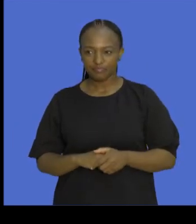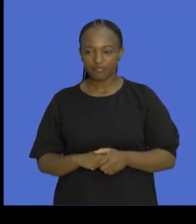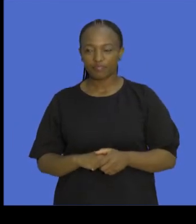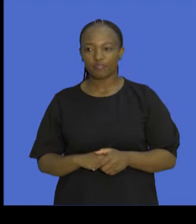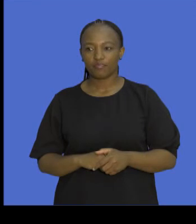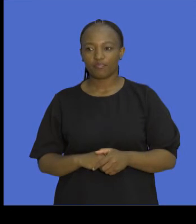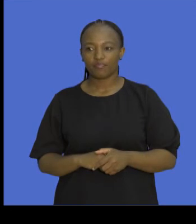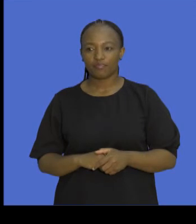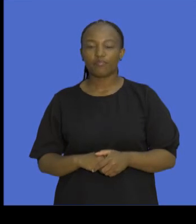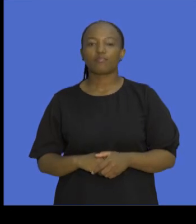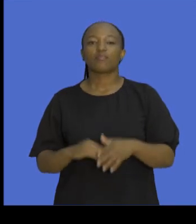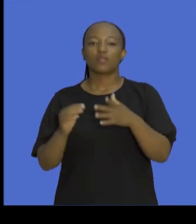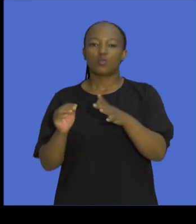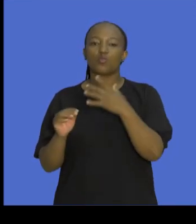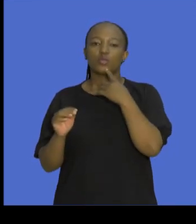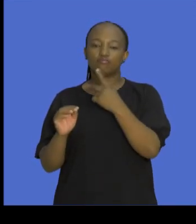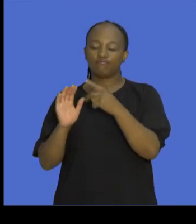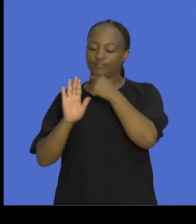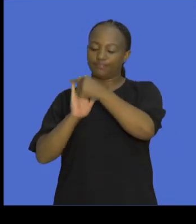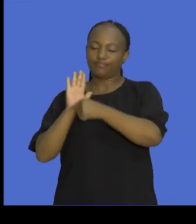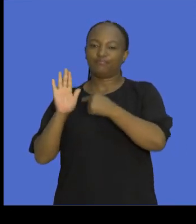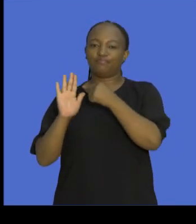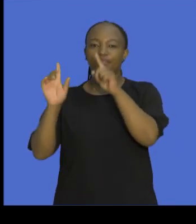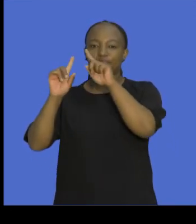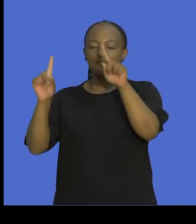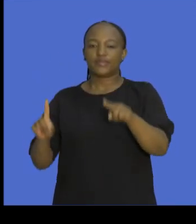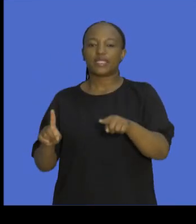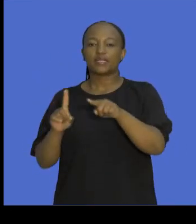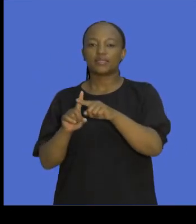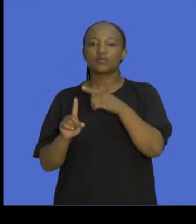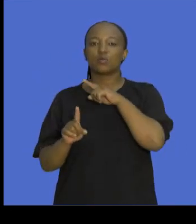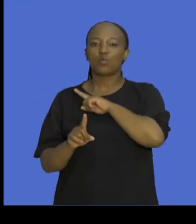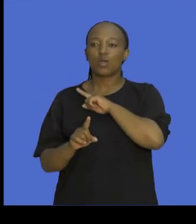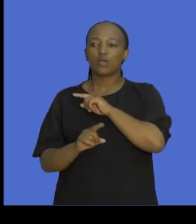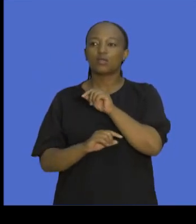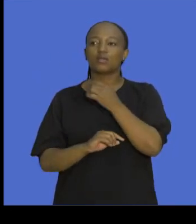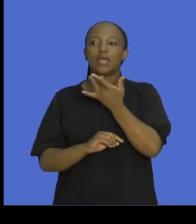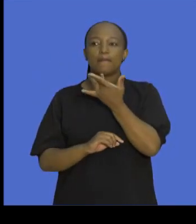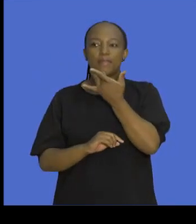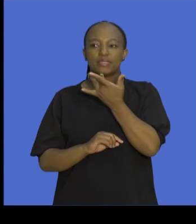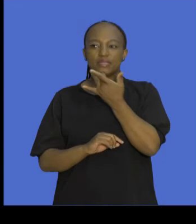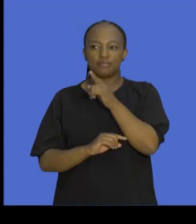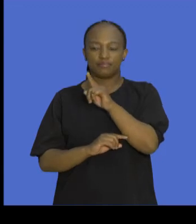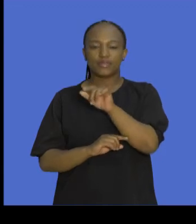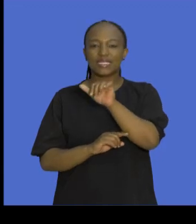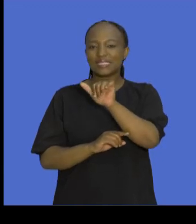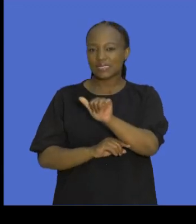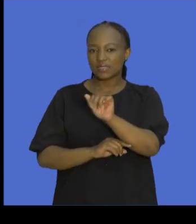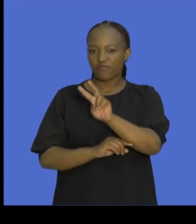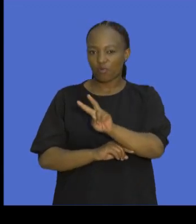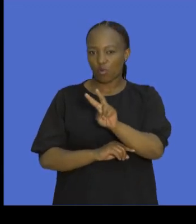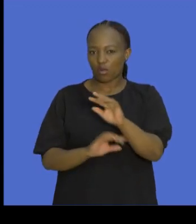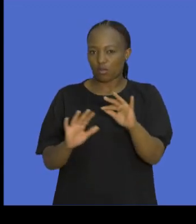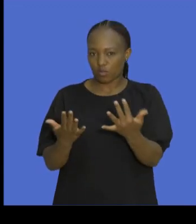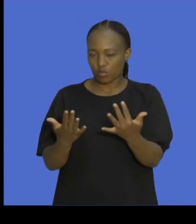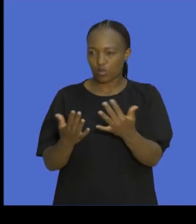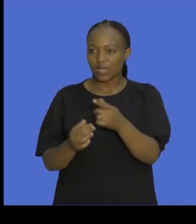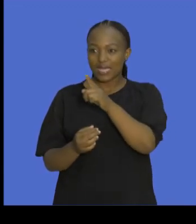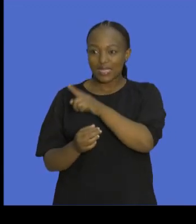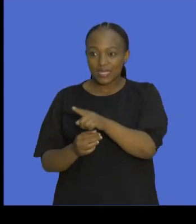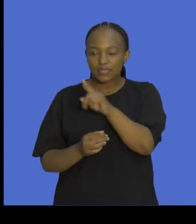our circuit, we'll use a 6-volt battery whose resistance is negligible. And what does that mean? It tells us